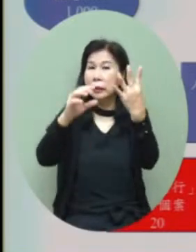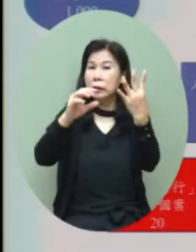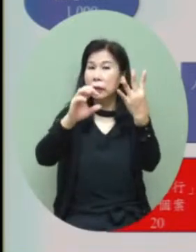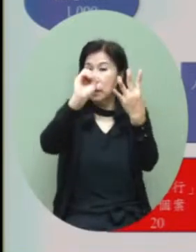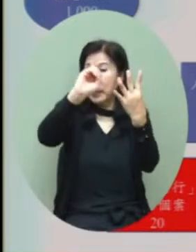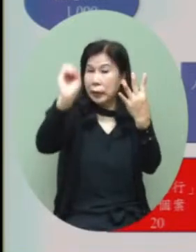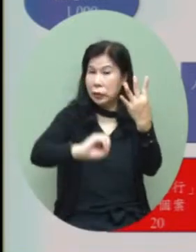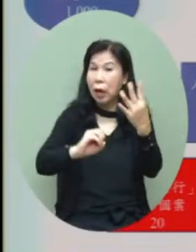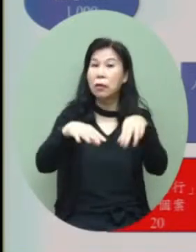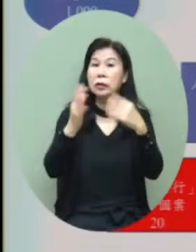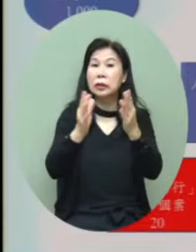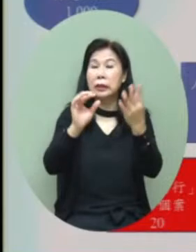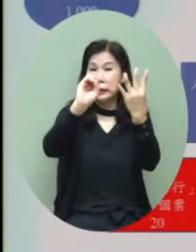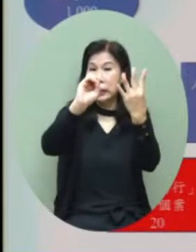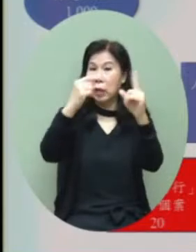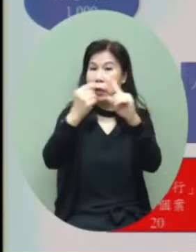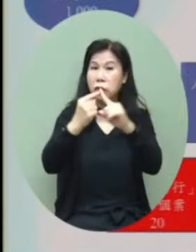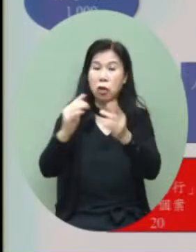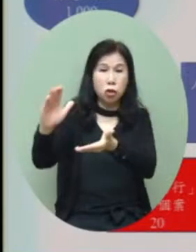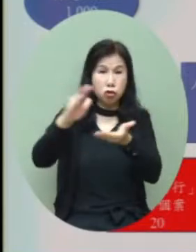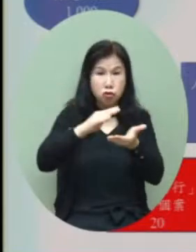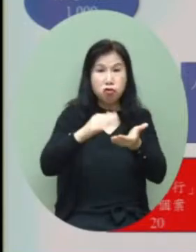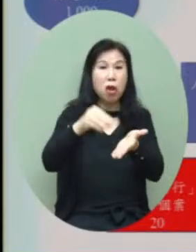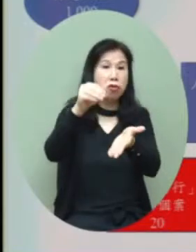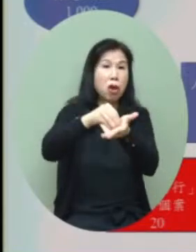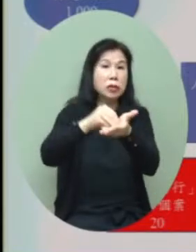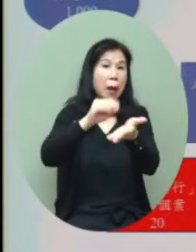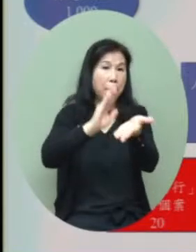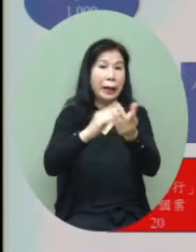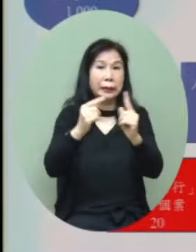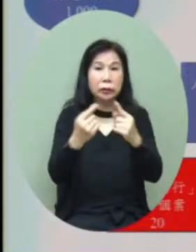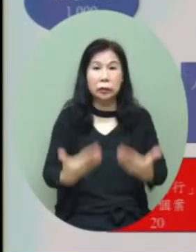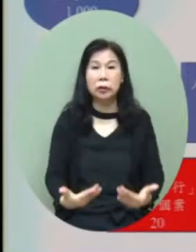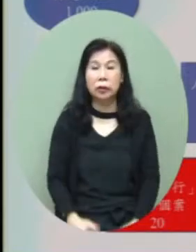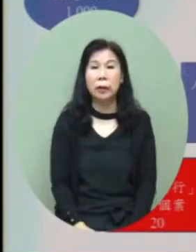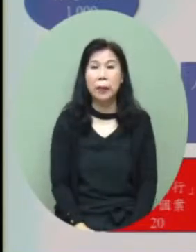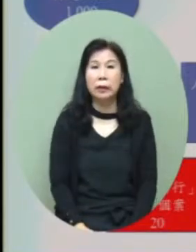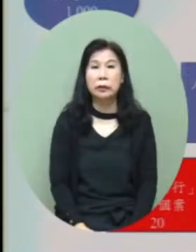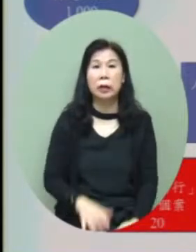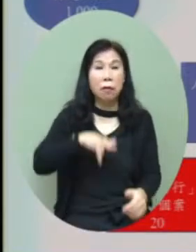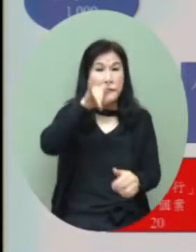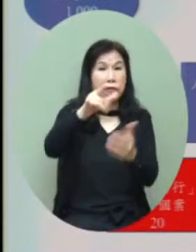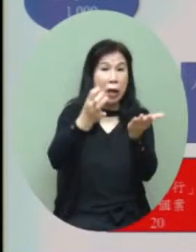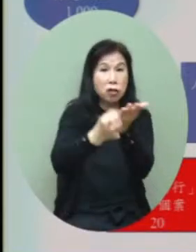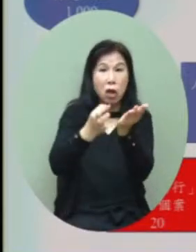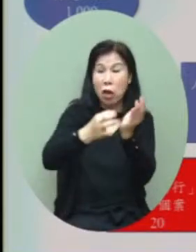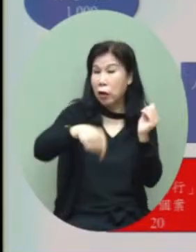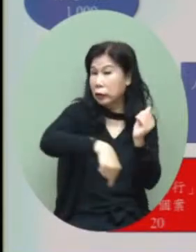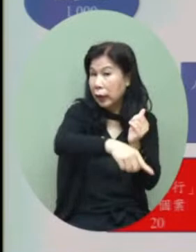about 4%, that is 40 of the cases, are imported cases.